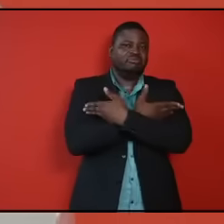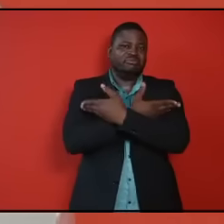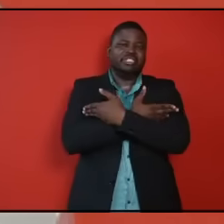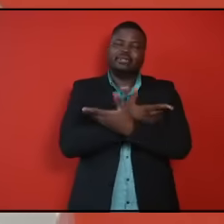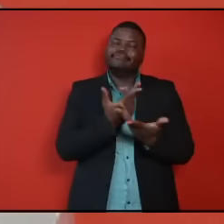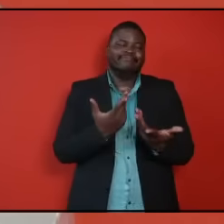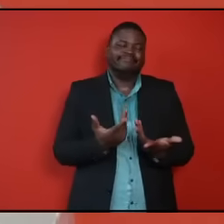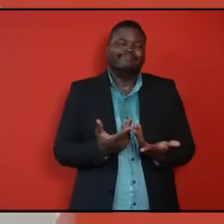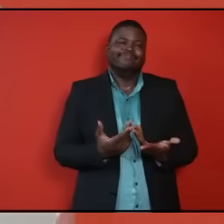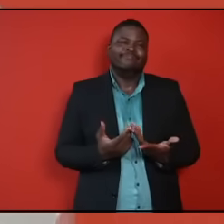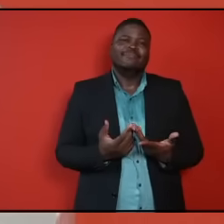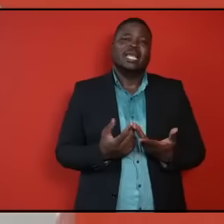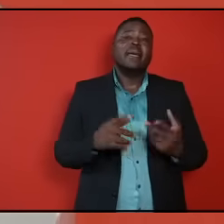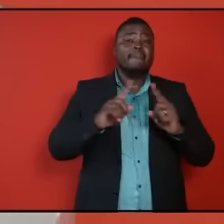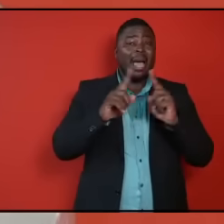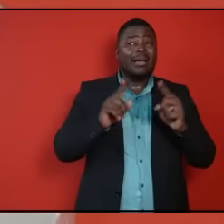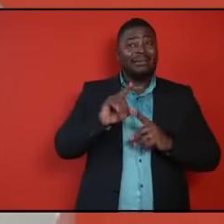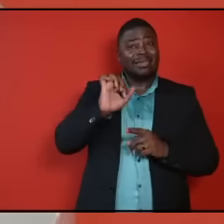And then